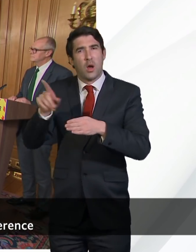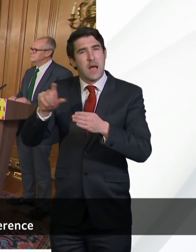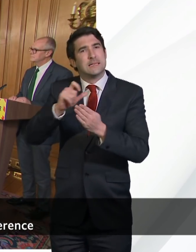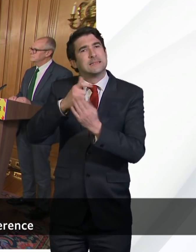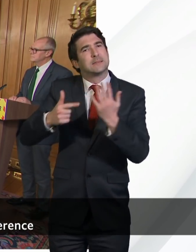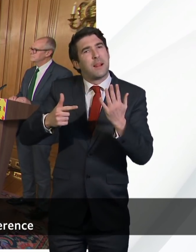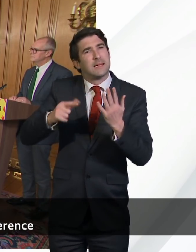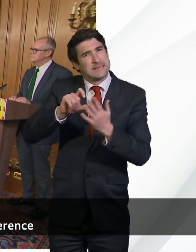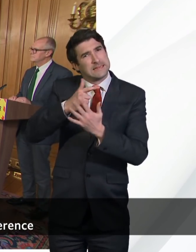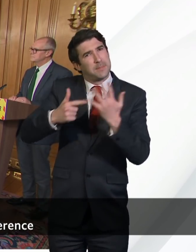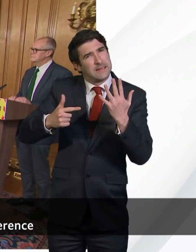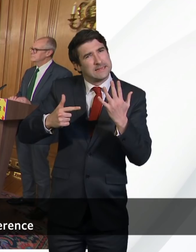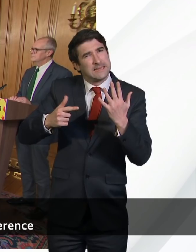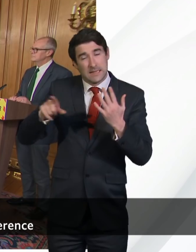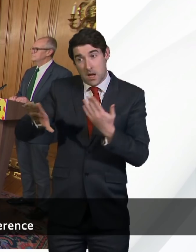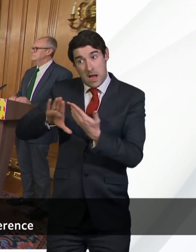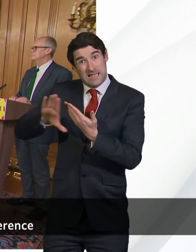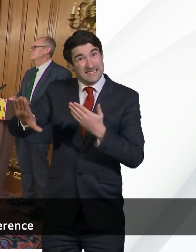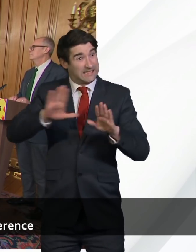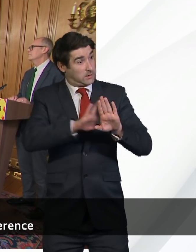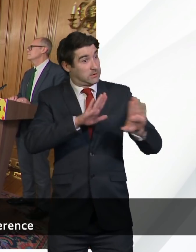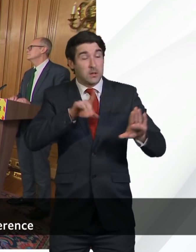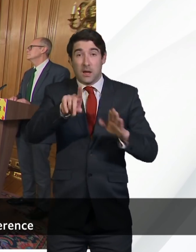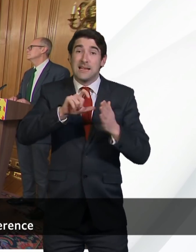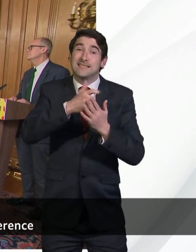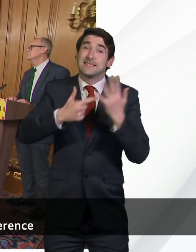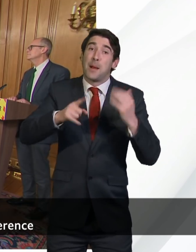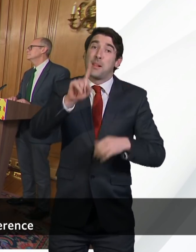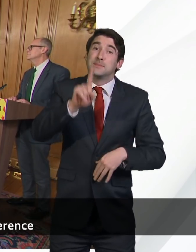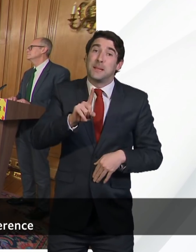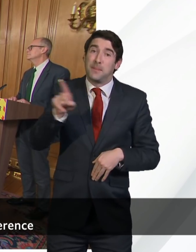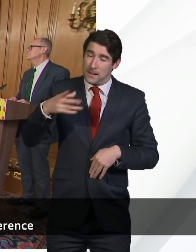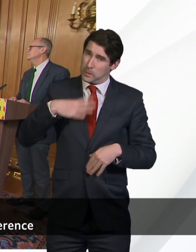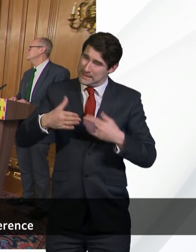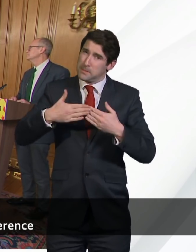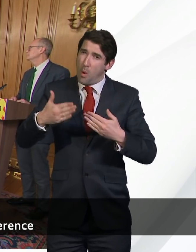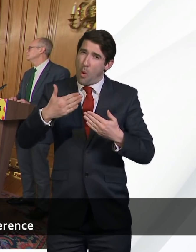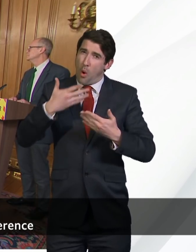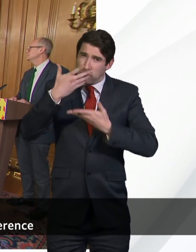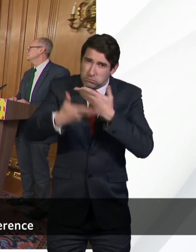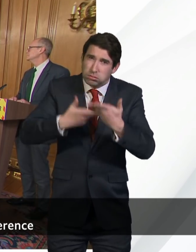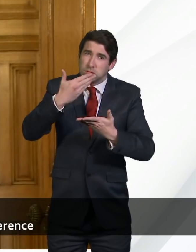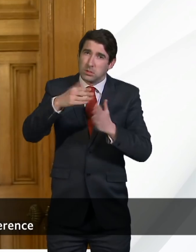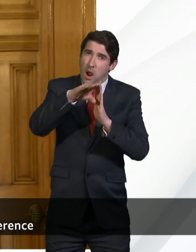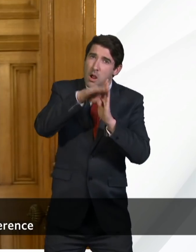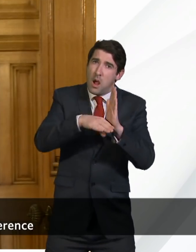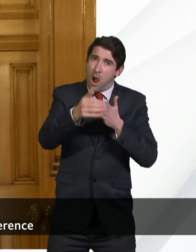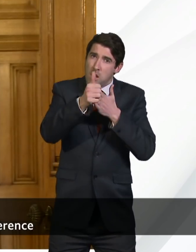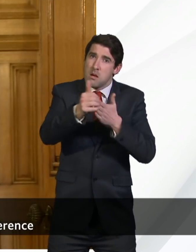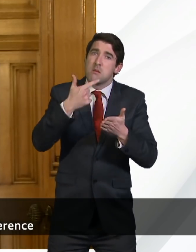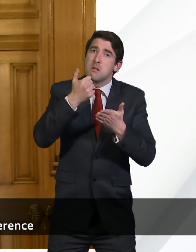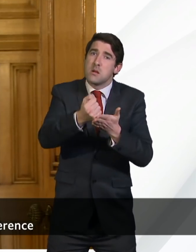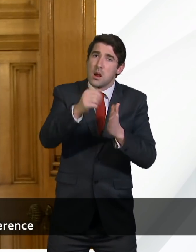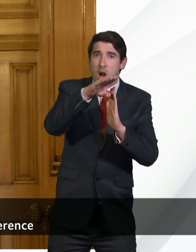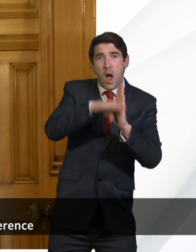you accept that the guidance around social distancing for people with disabilities perhaps needs to be looked at in a bit more detail? Well, we